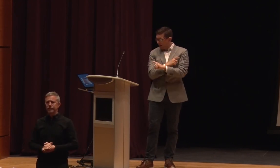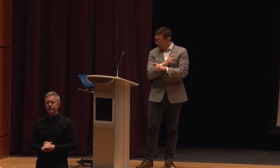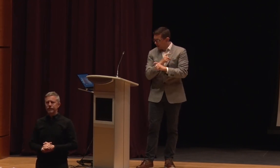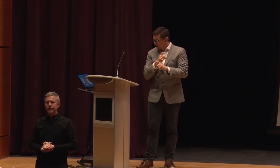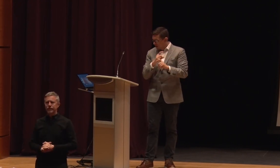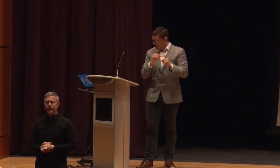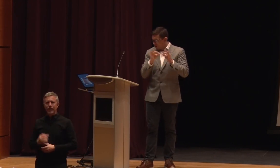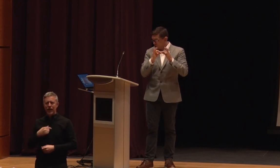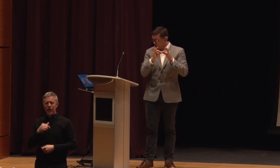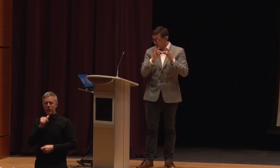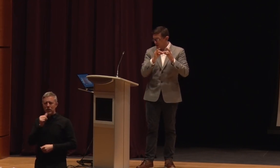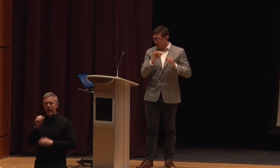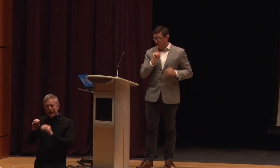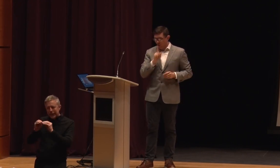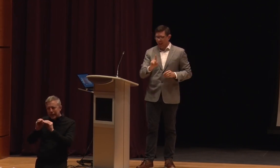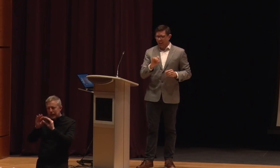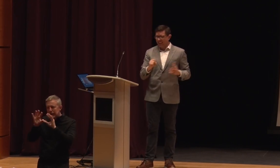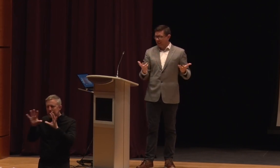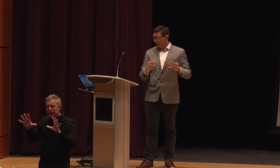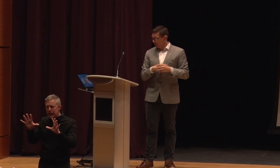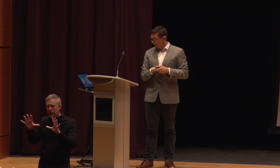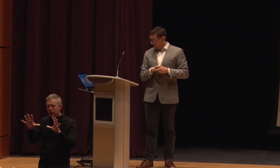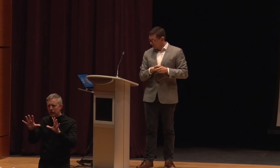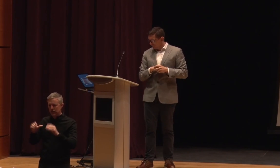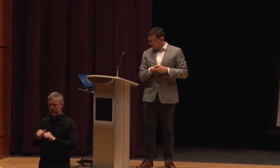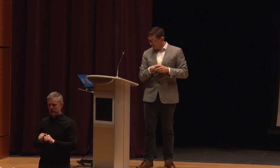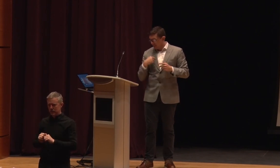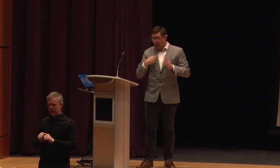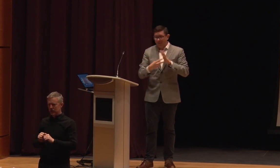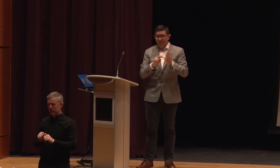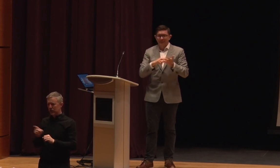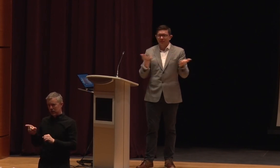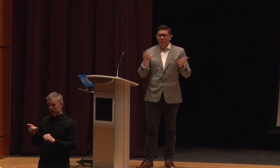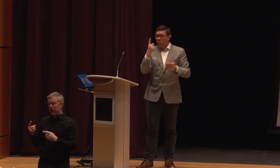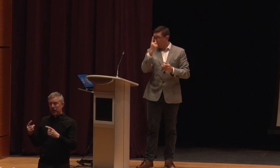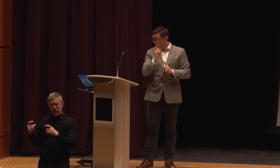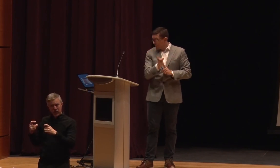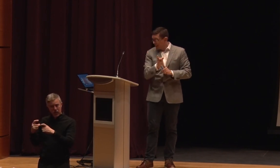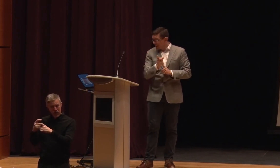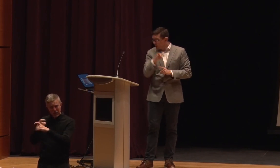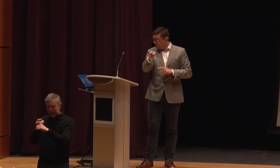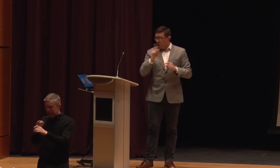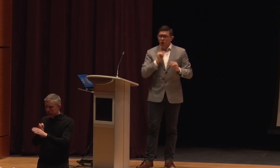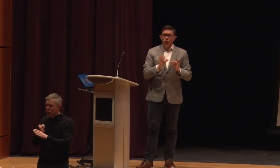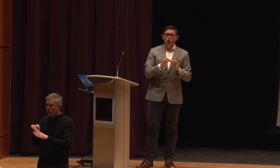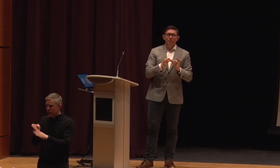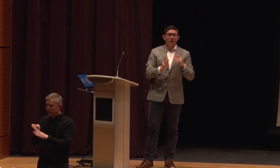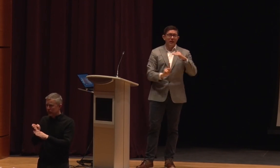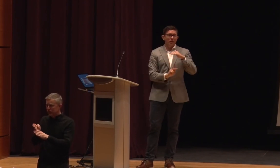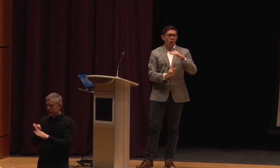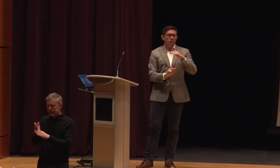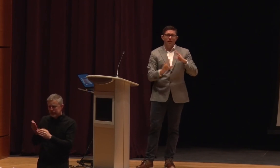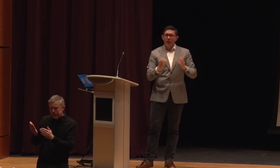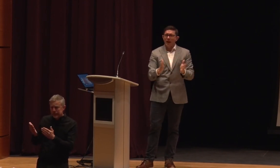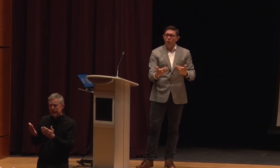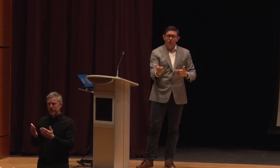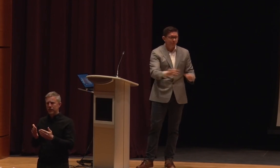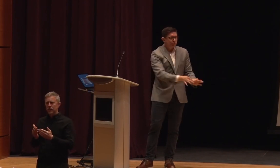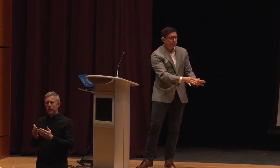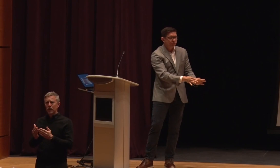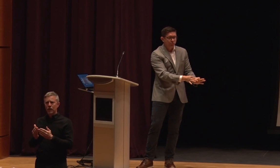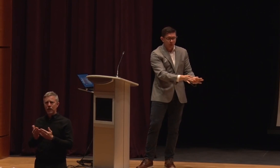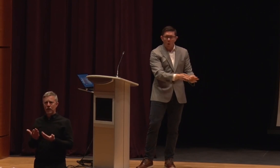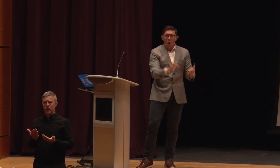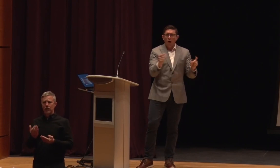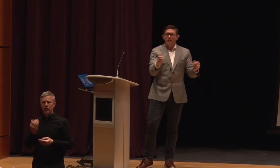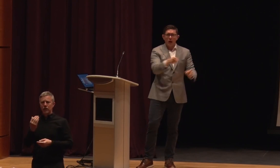I was not explicit enough of the complicated career that interpreting is, the complexity of it. When you're interpreting